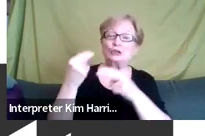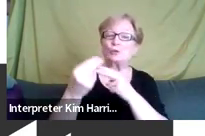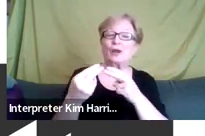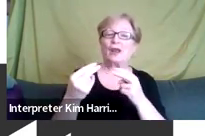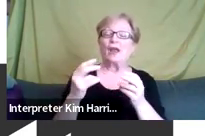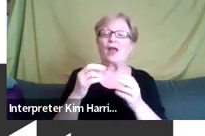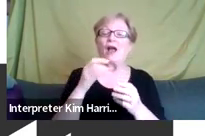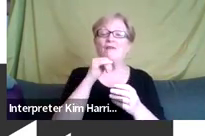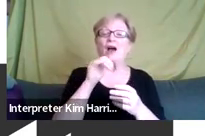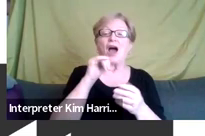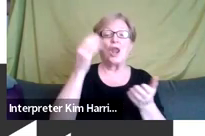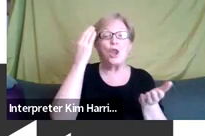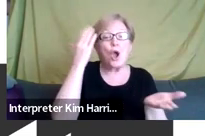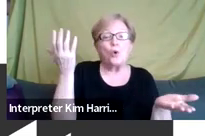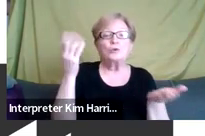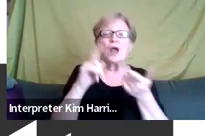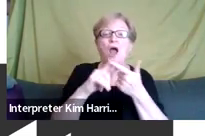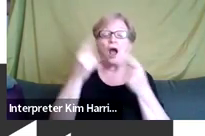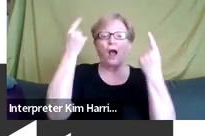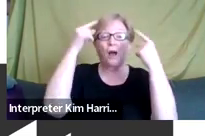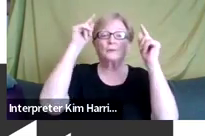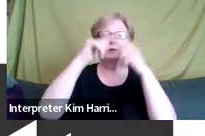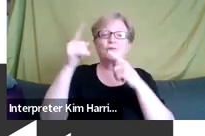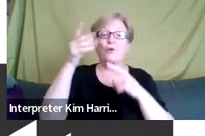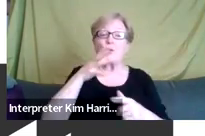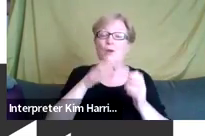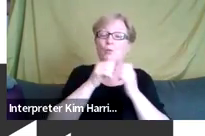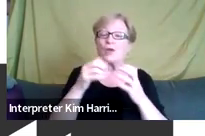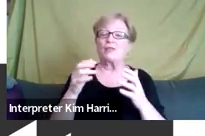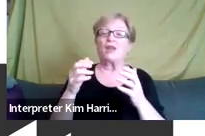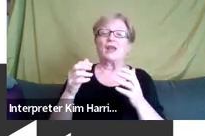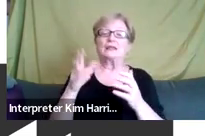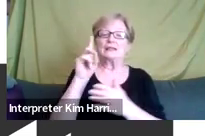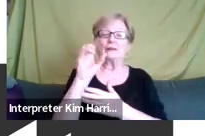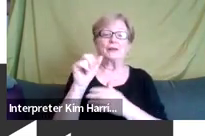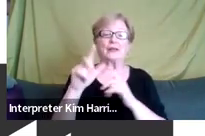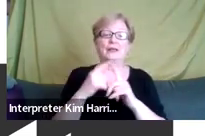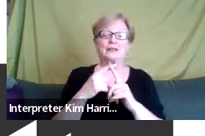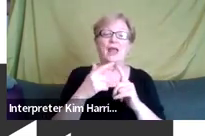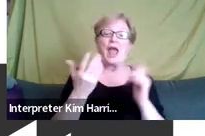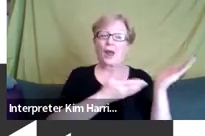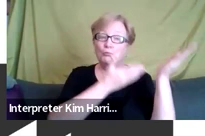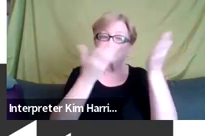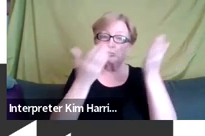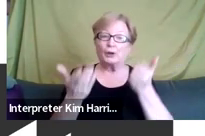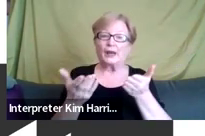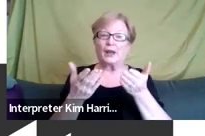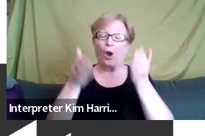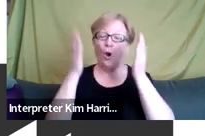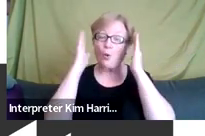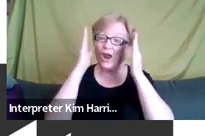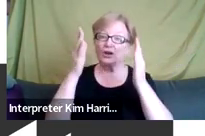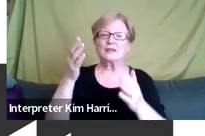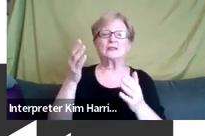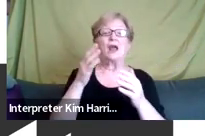unknown accomplishments of women of color with disabilities, bring awareness of the barriers women of color with disabilities face in the